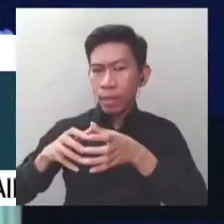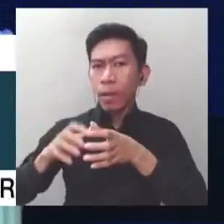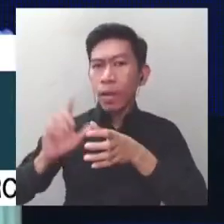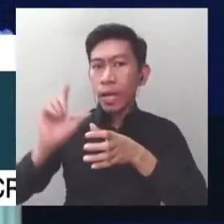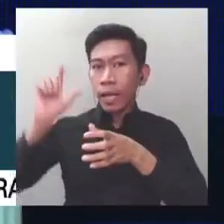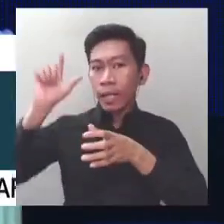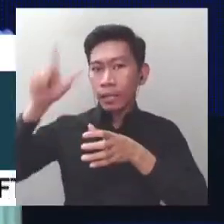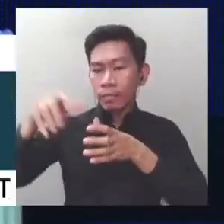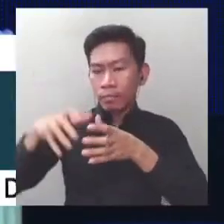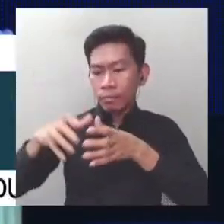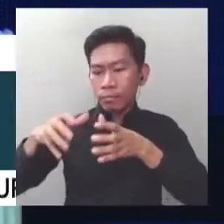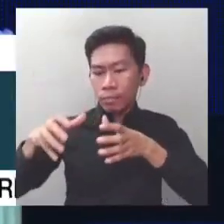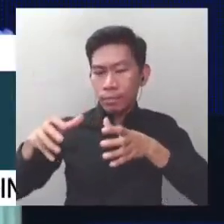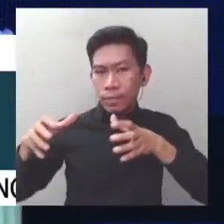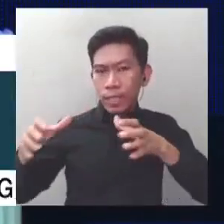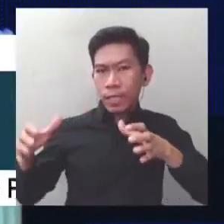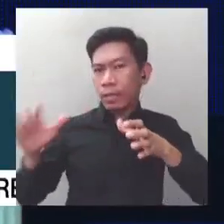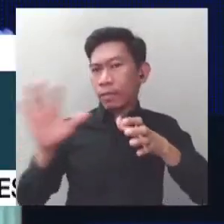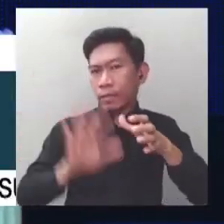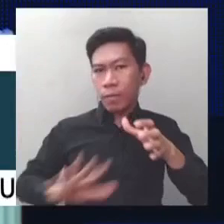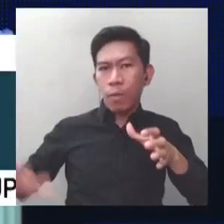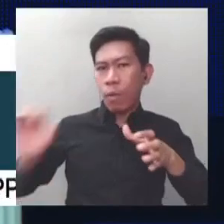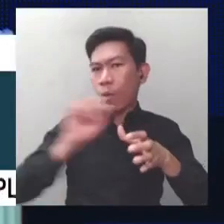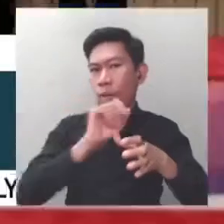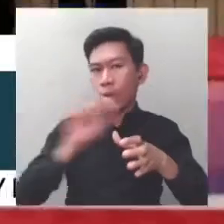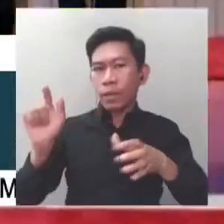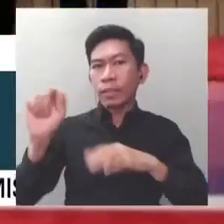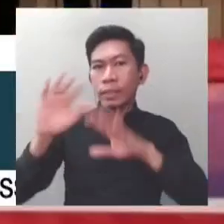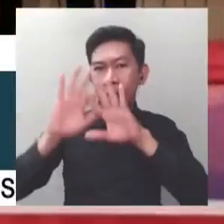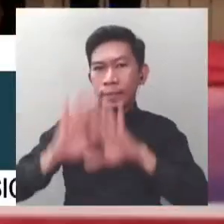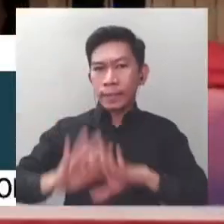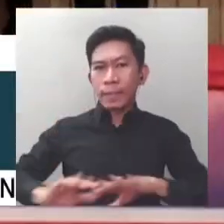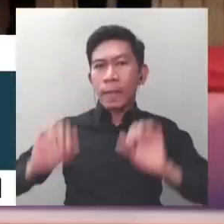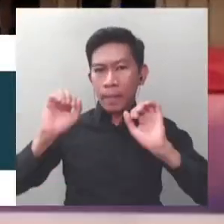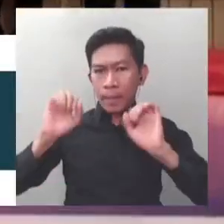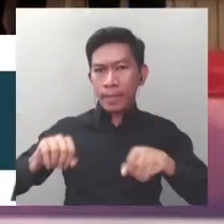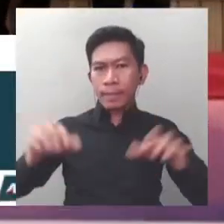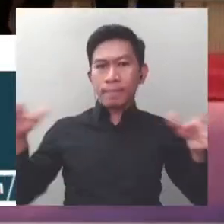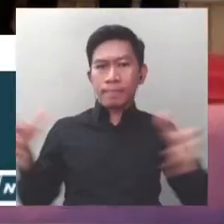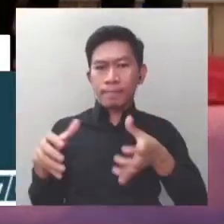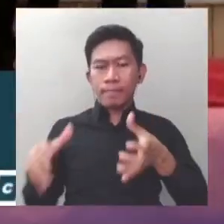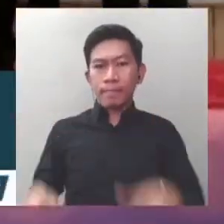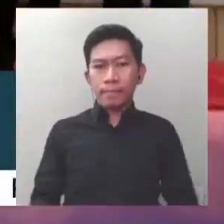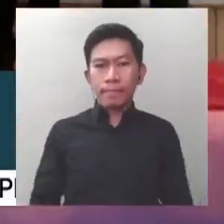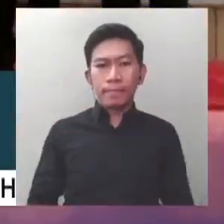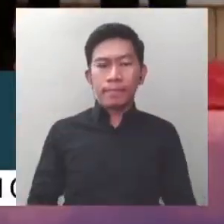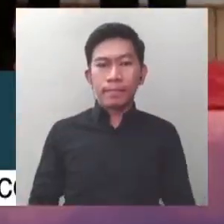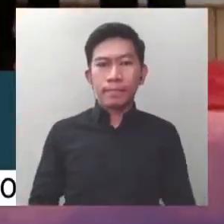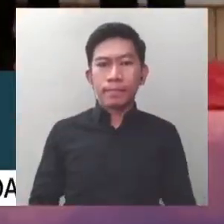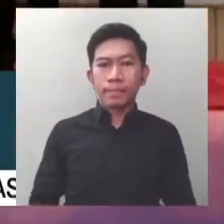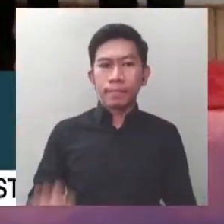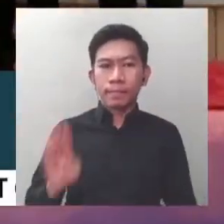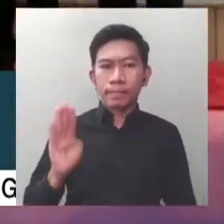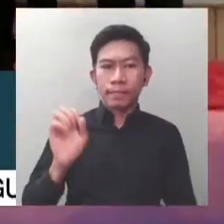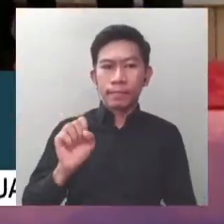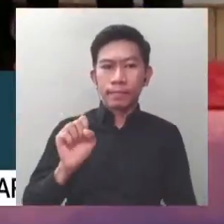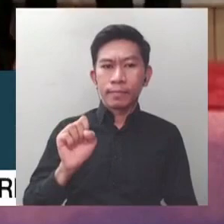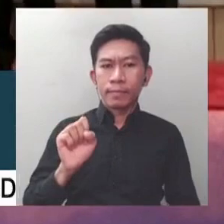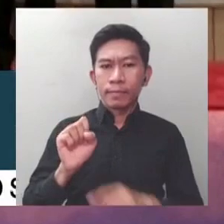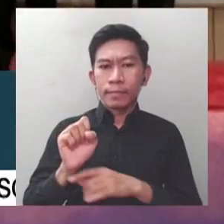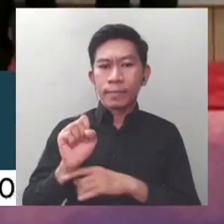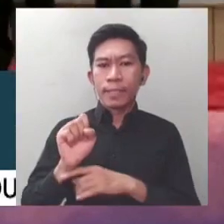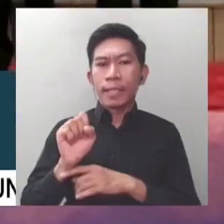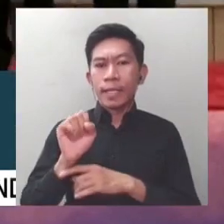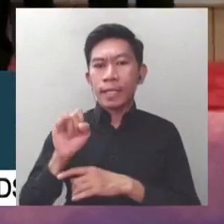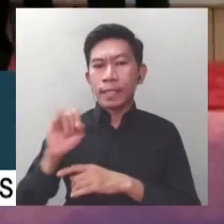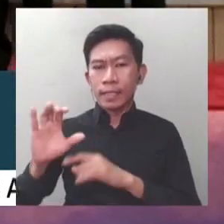whole ASEAN countries having that organization together. The SICC said the creation of the group could not have come